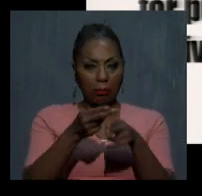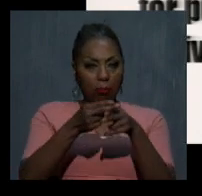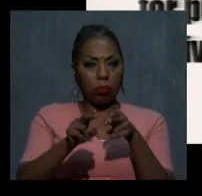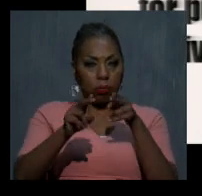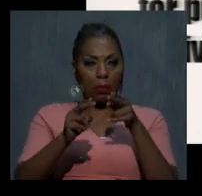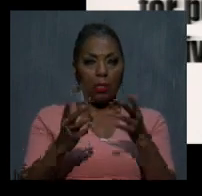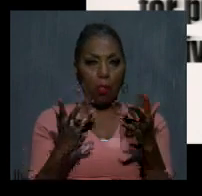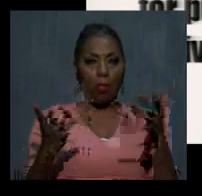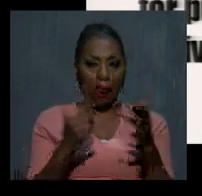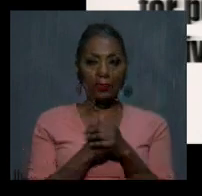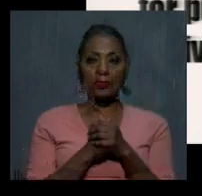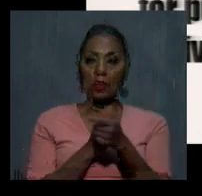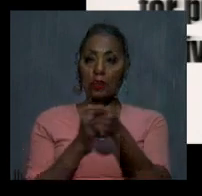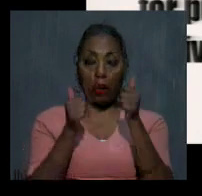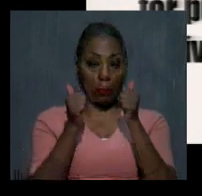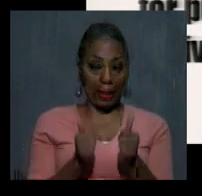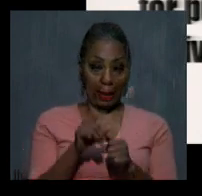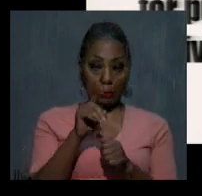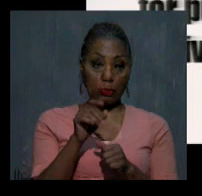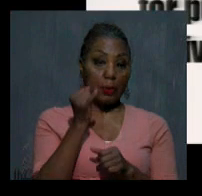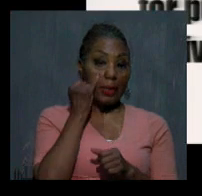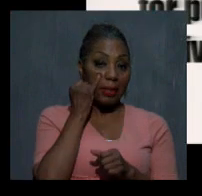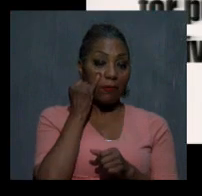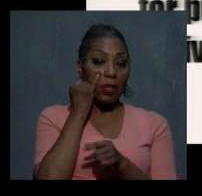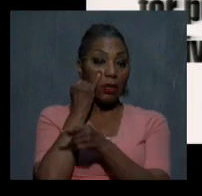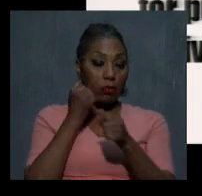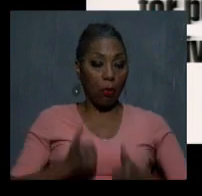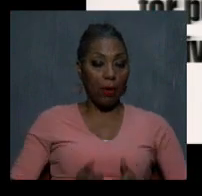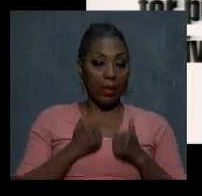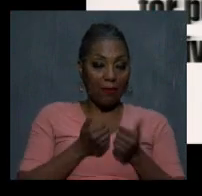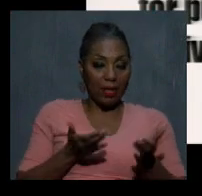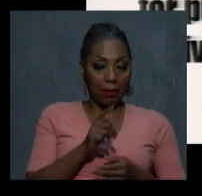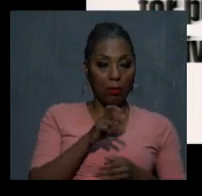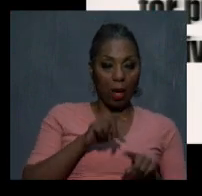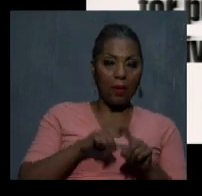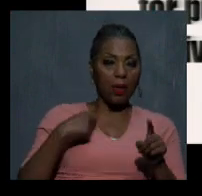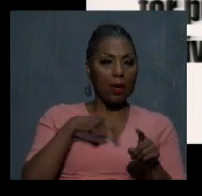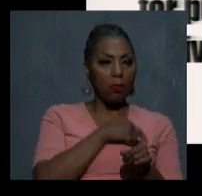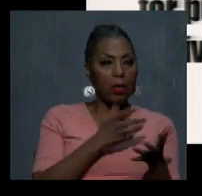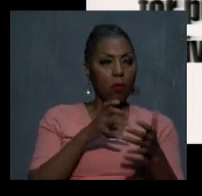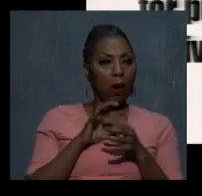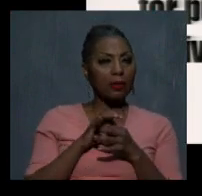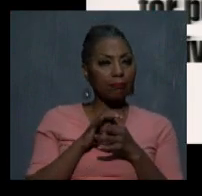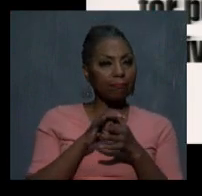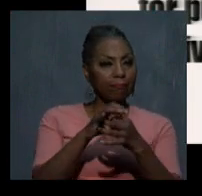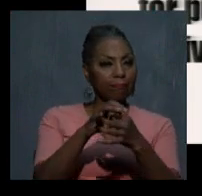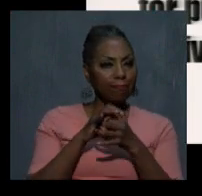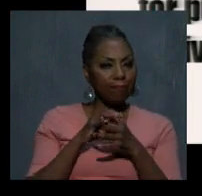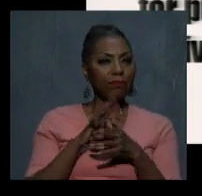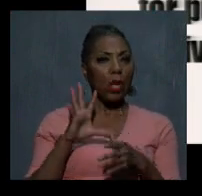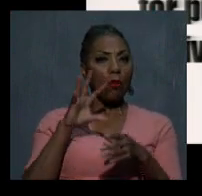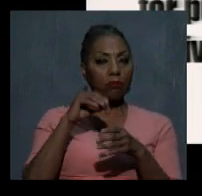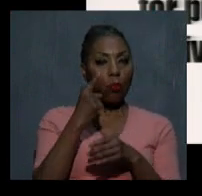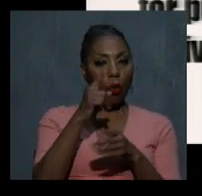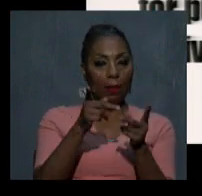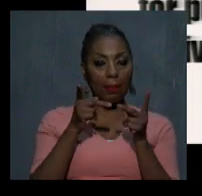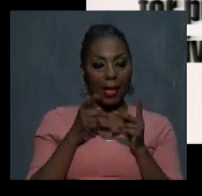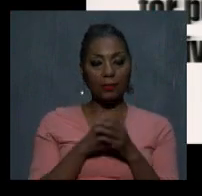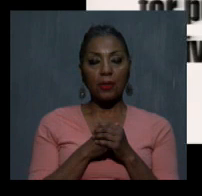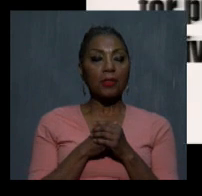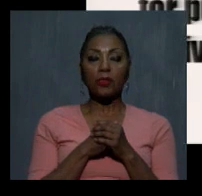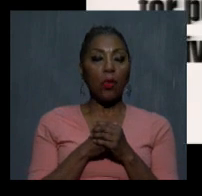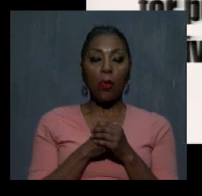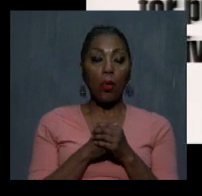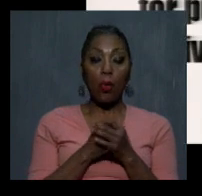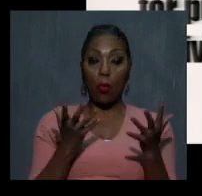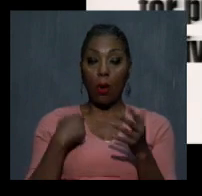of what it is that you do if you lived here in Little Rock. But we want to kind of streamline that and flow into one place. So what